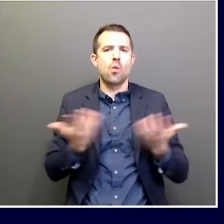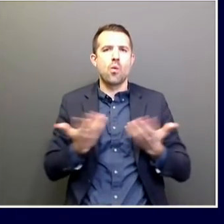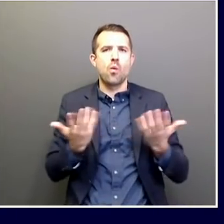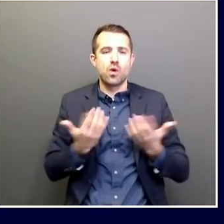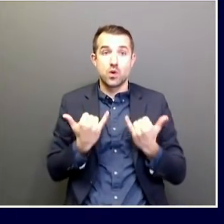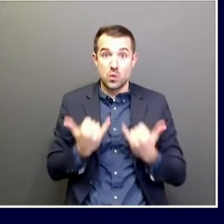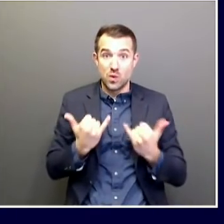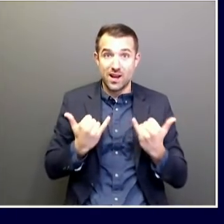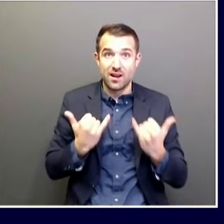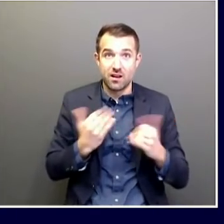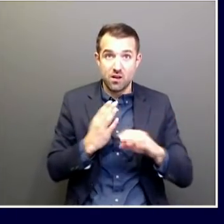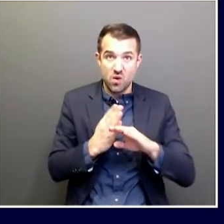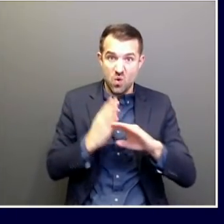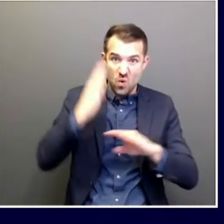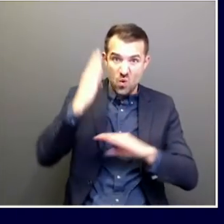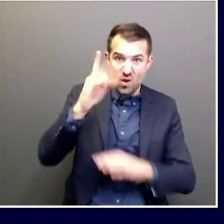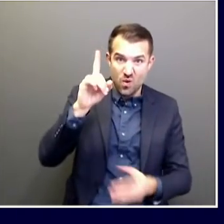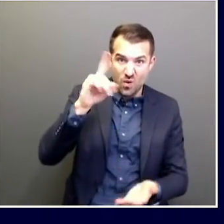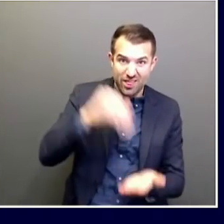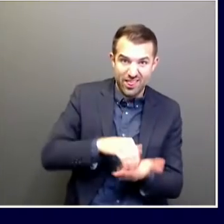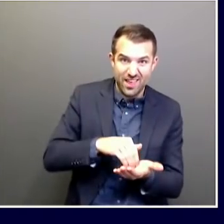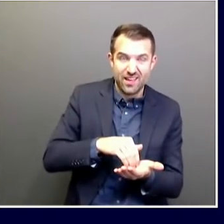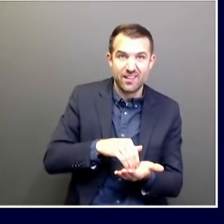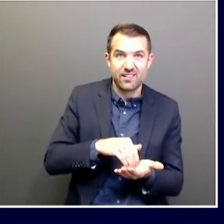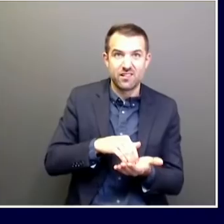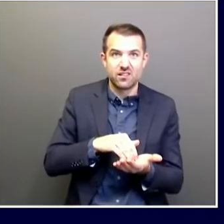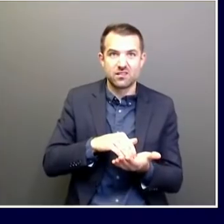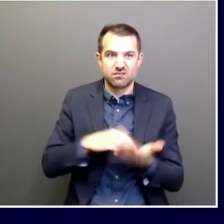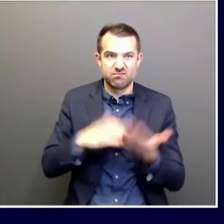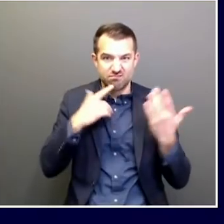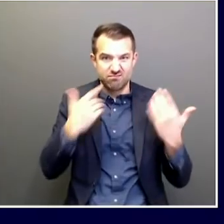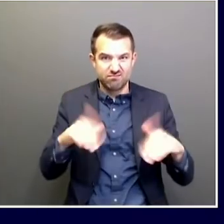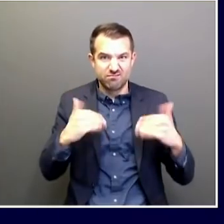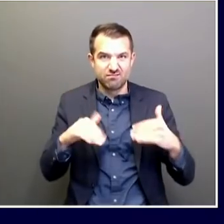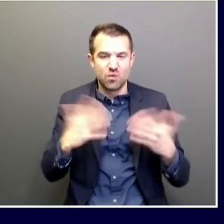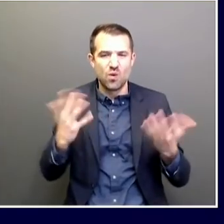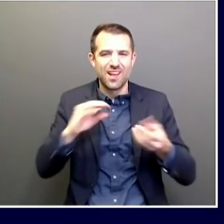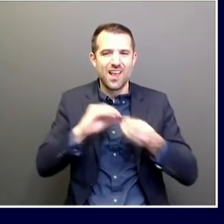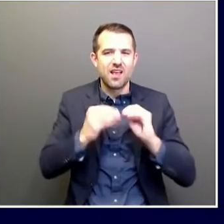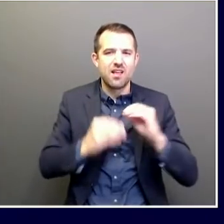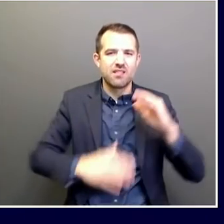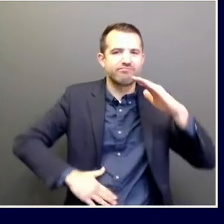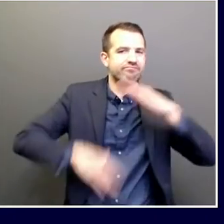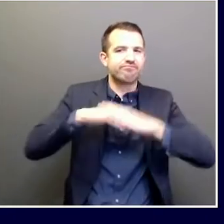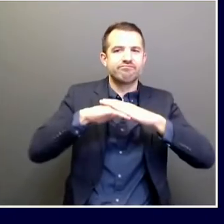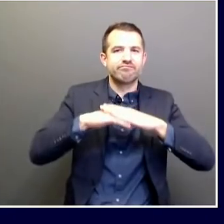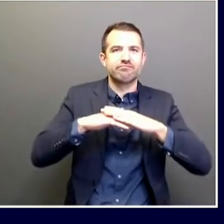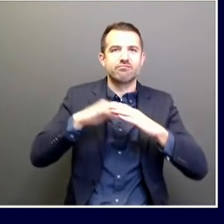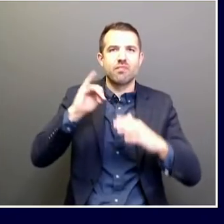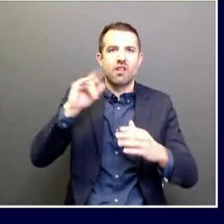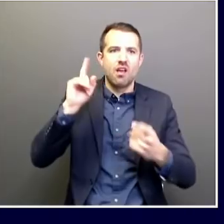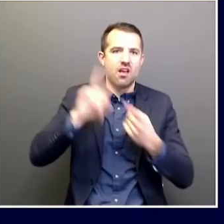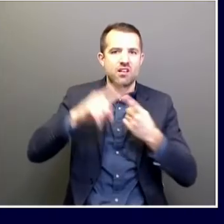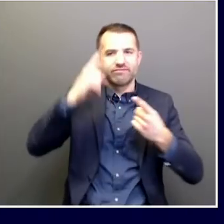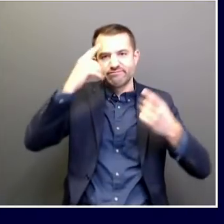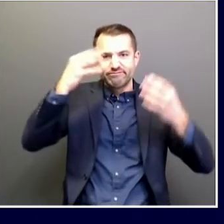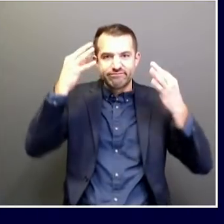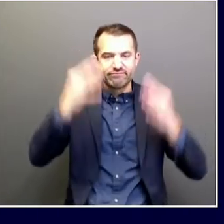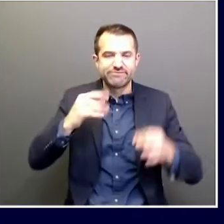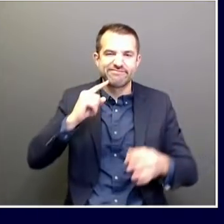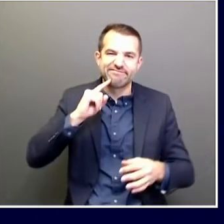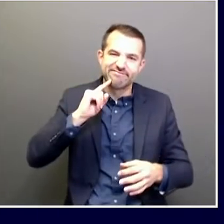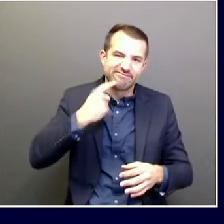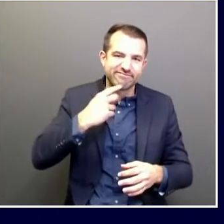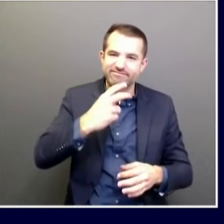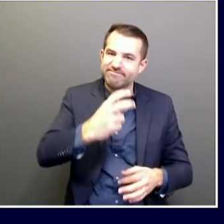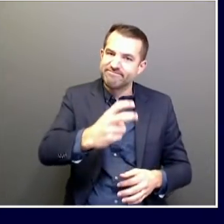plus people in the hospital per day, every day, 1,000 or more cases every day, 1,200 cases every day before there's some sort